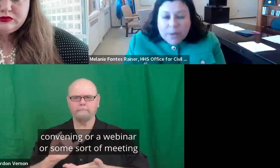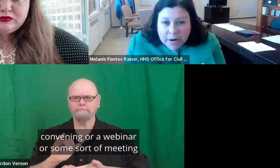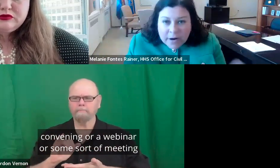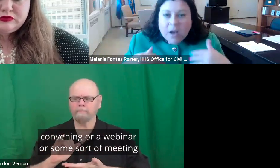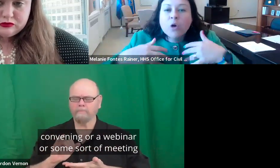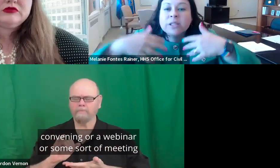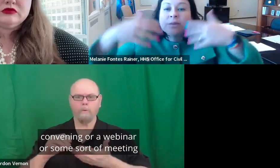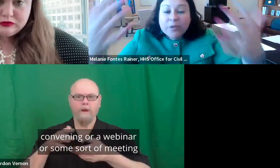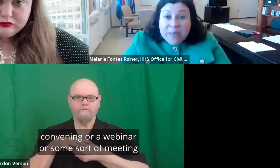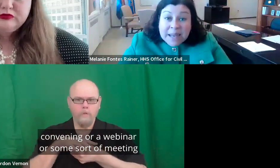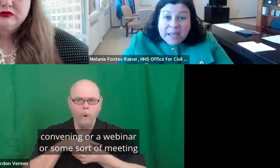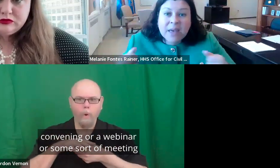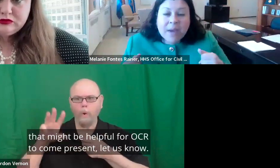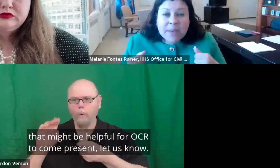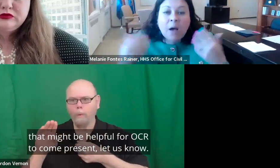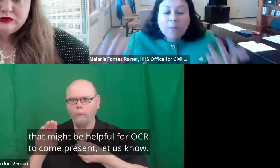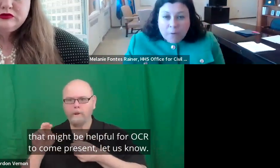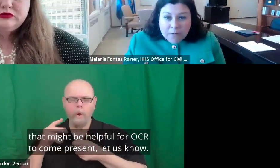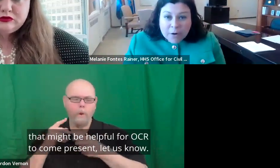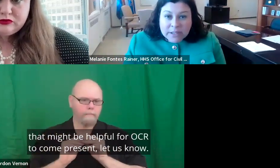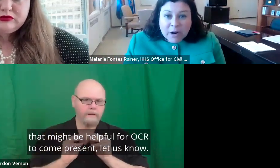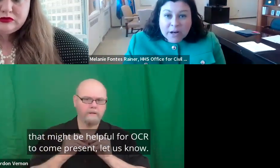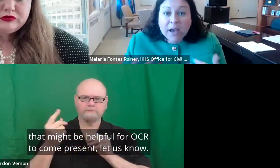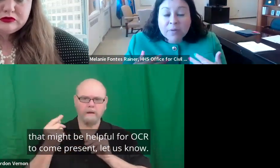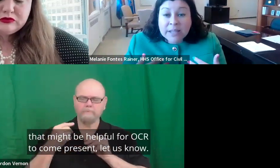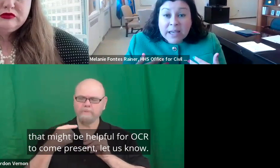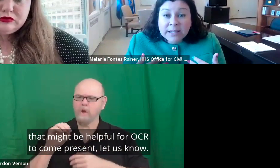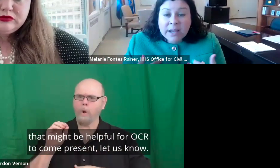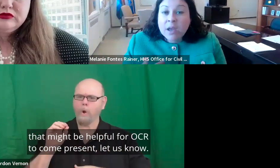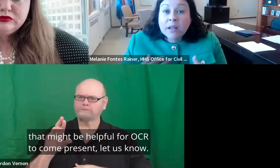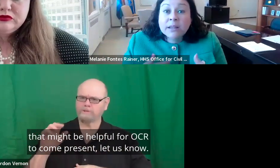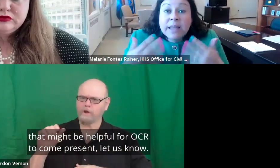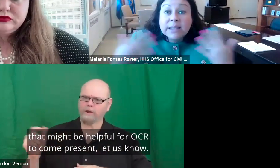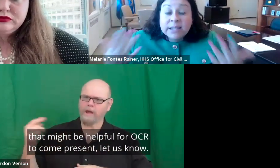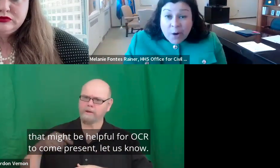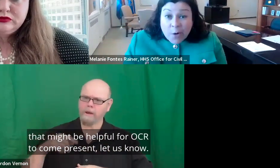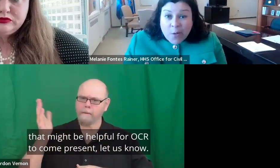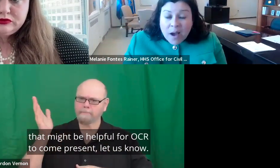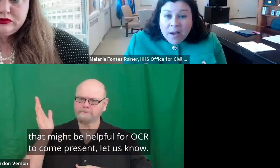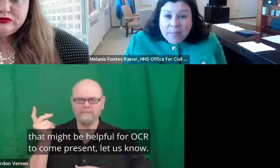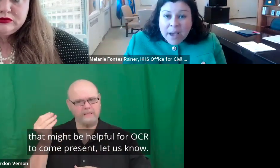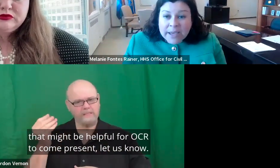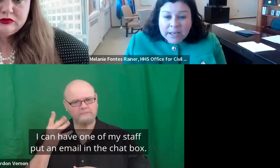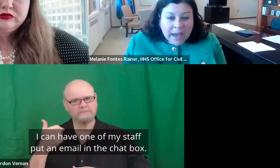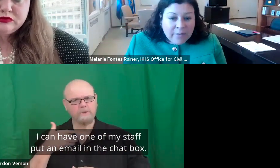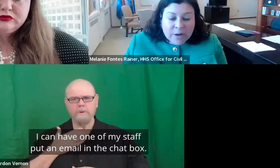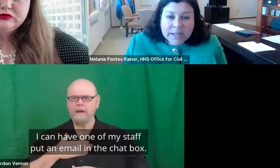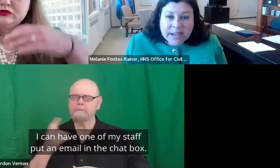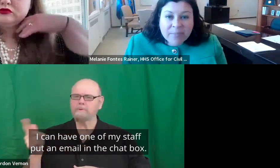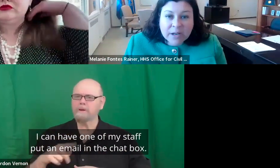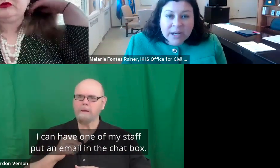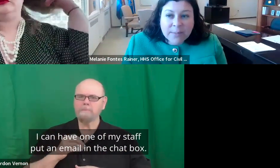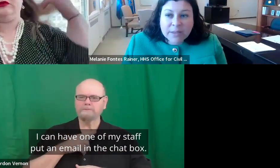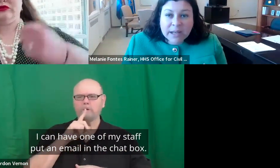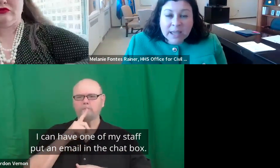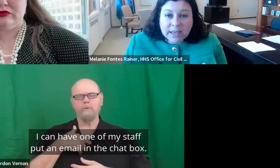convening or a webinar or some sort of meeting that might be helpful for OCR to come present, let us know. I can have one of my